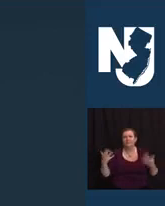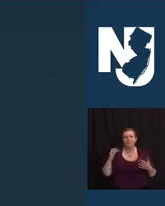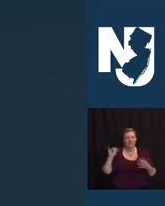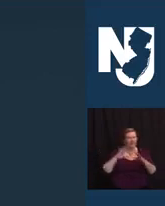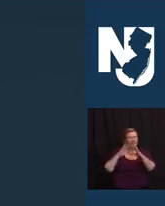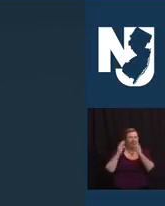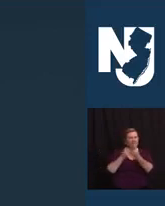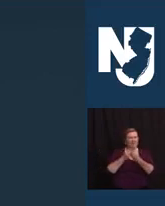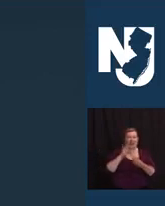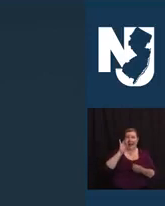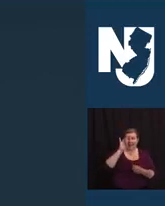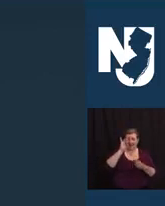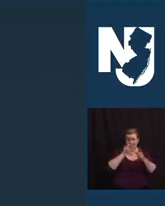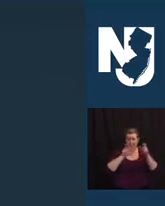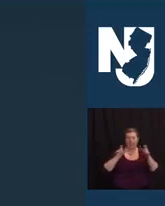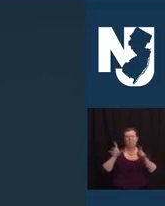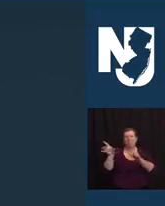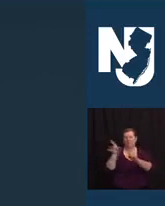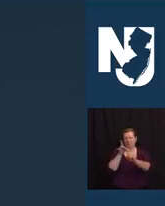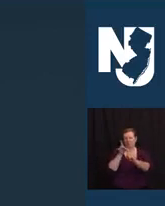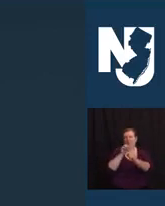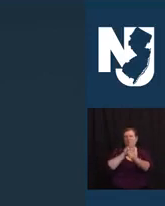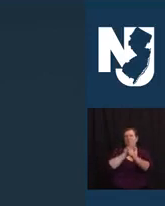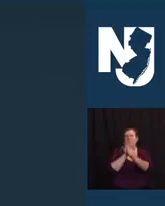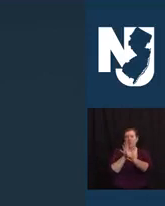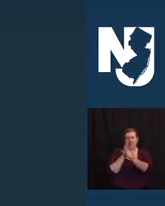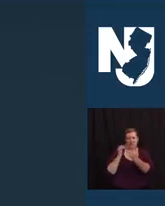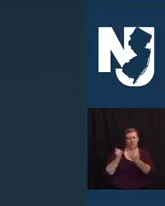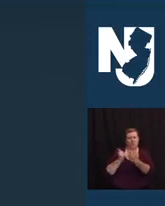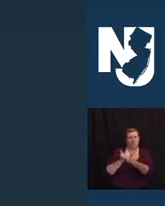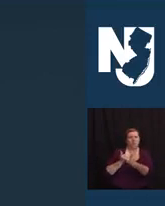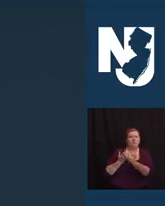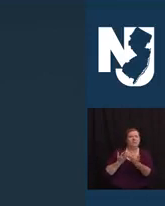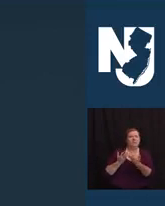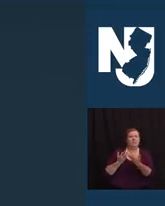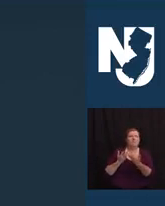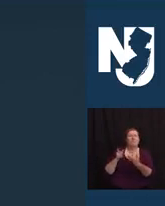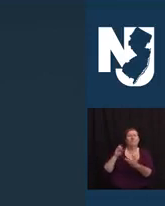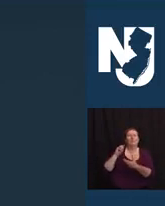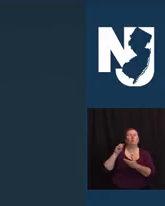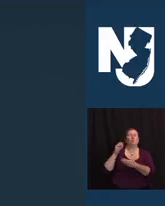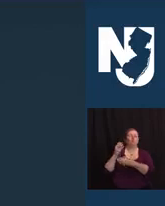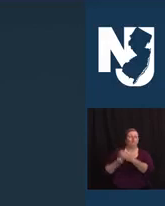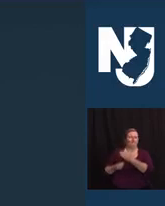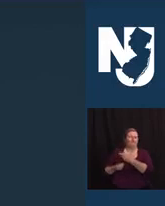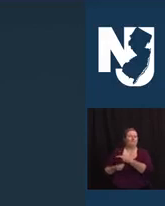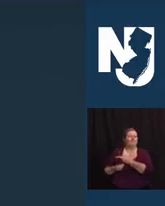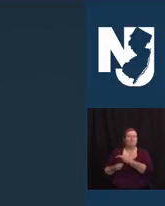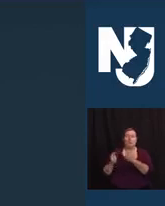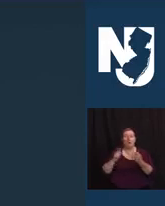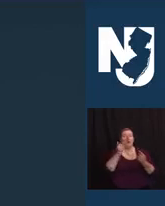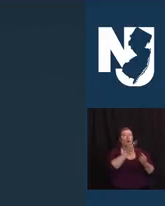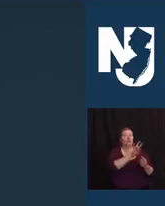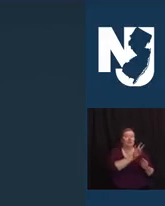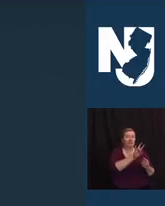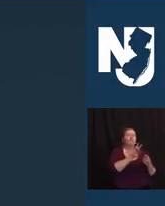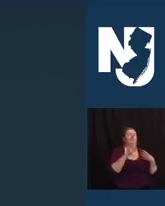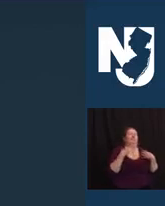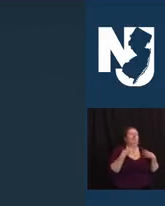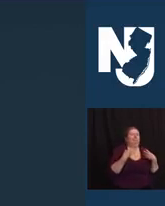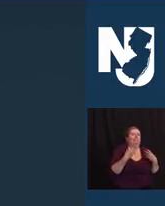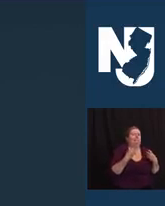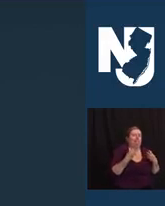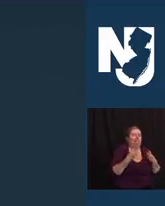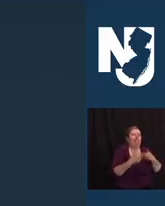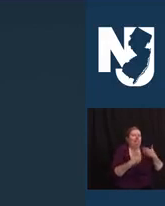8 members of the family battled COVID. They lost Otto, but everyone else continues their own paths to recovery, and we wish them